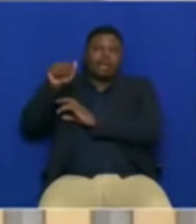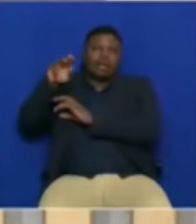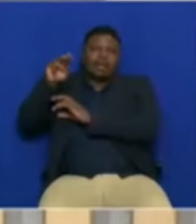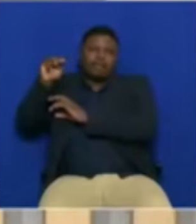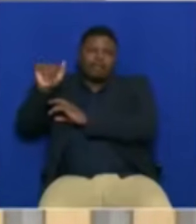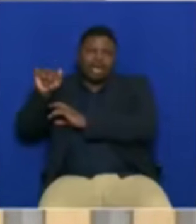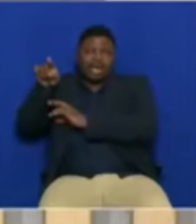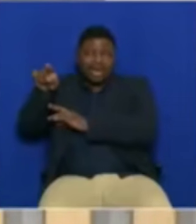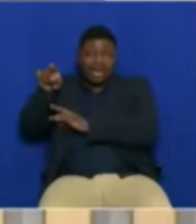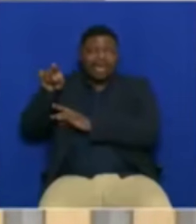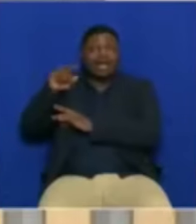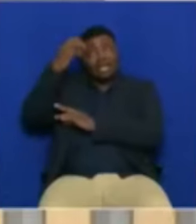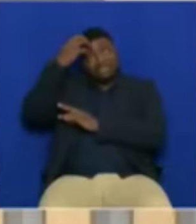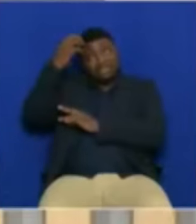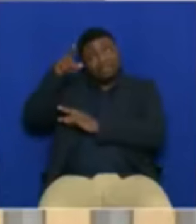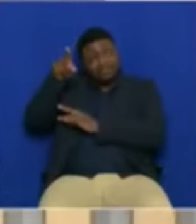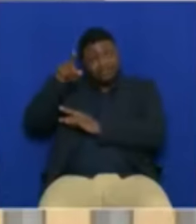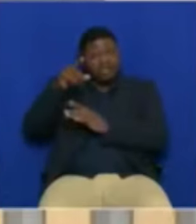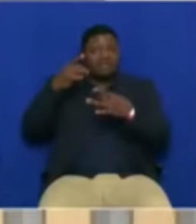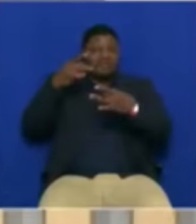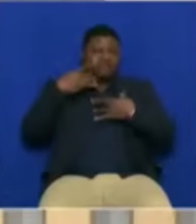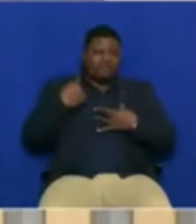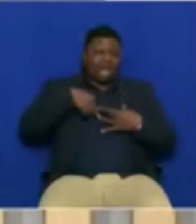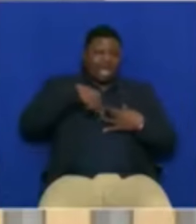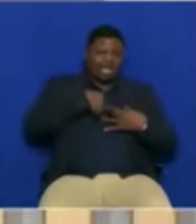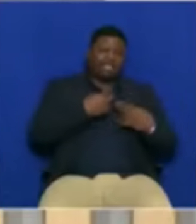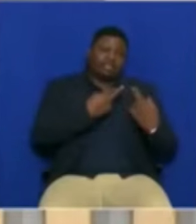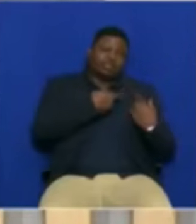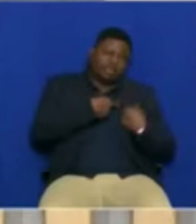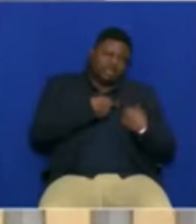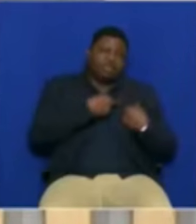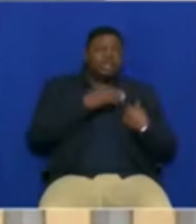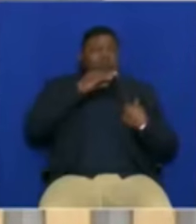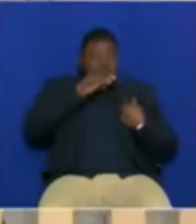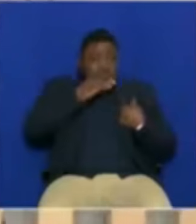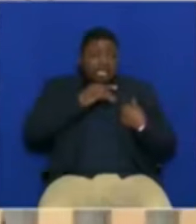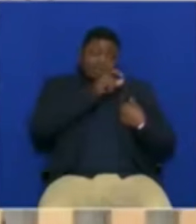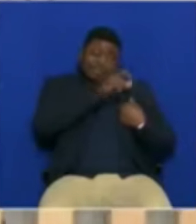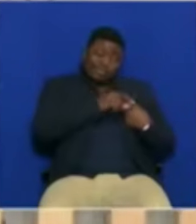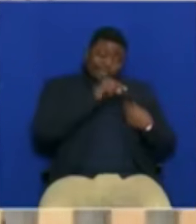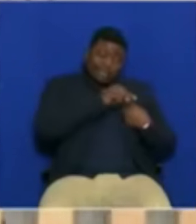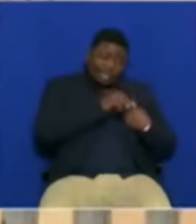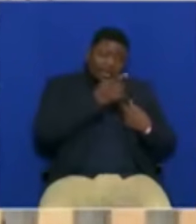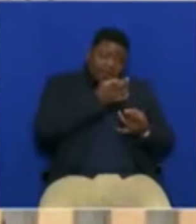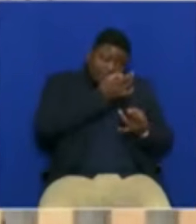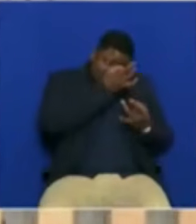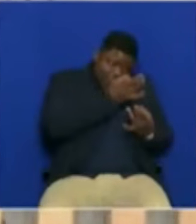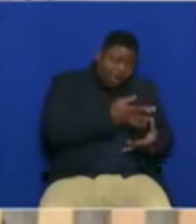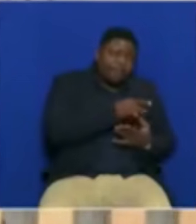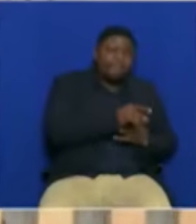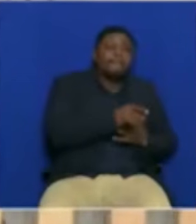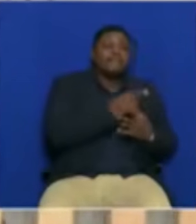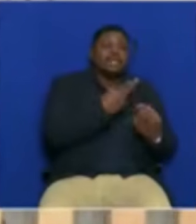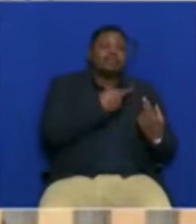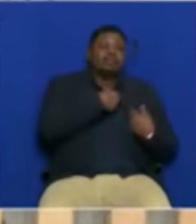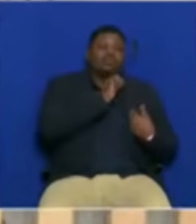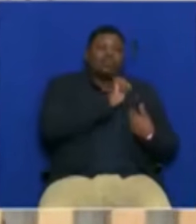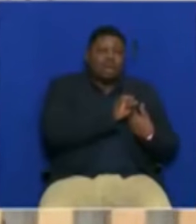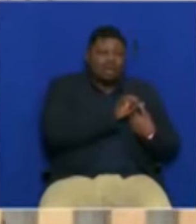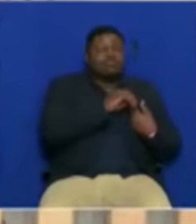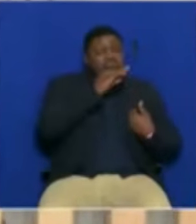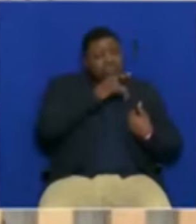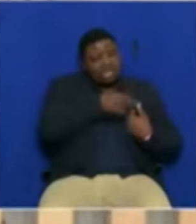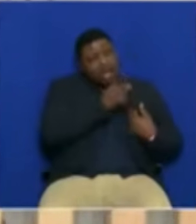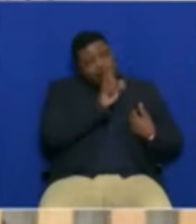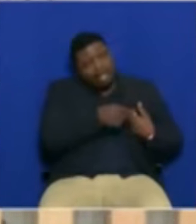would happen. So there would be that instruction to collect, and then what? Disseminate